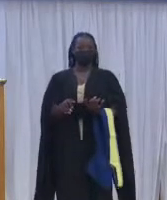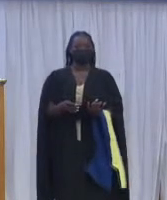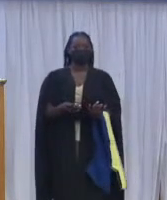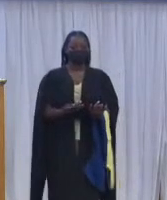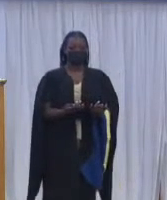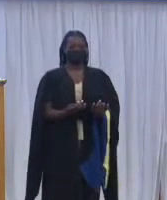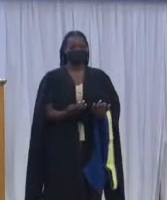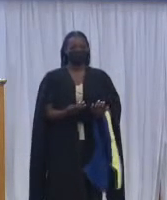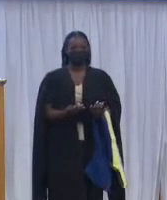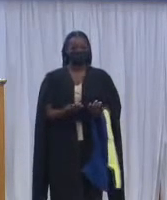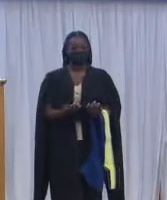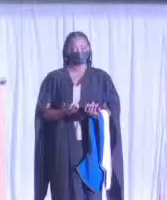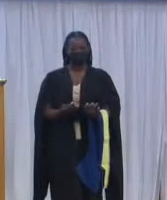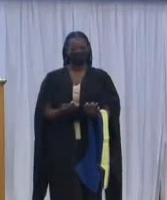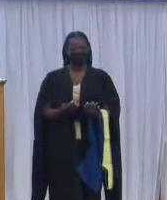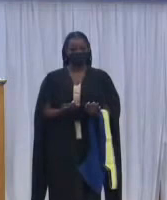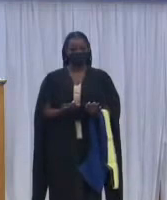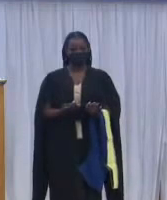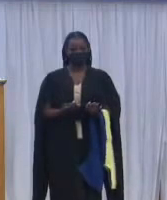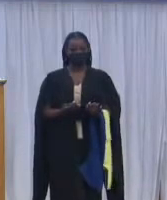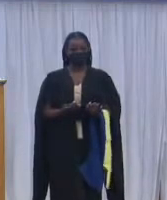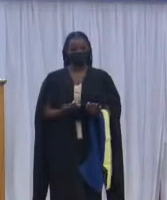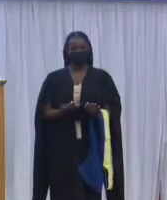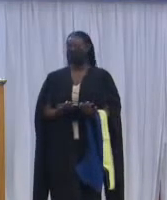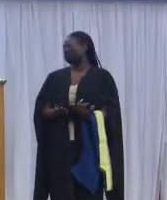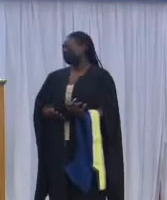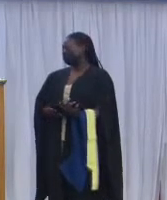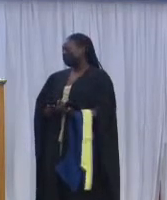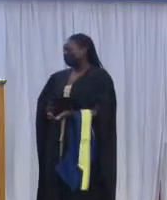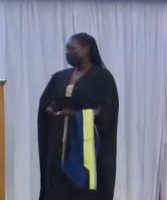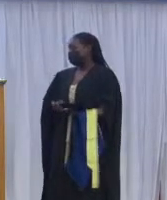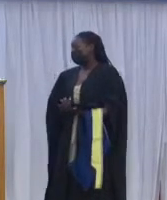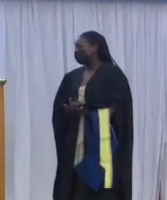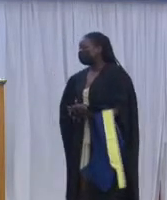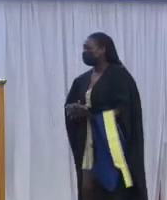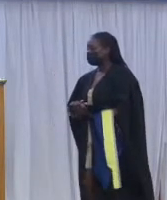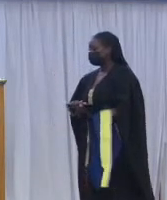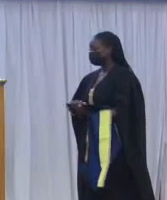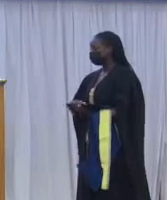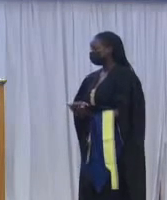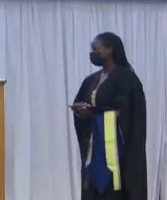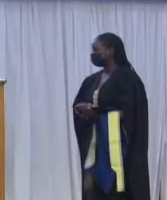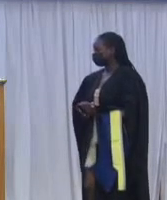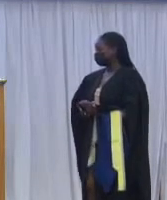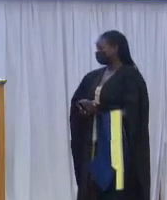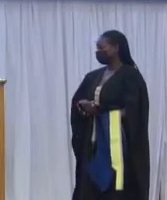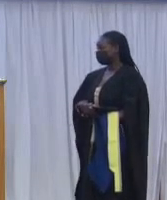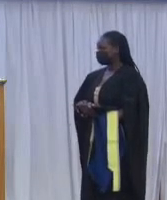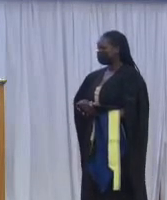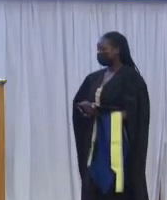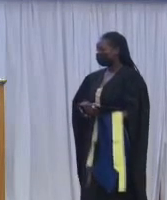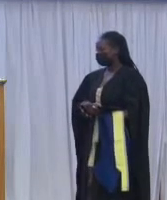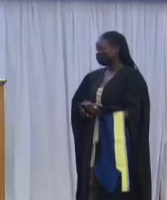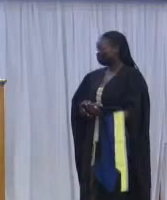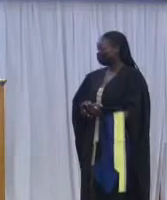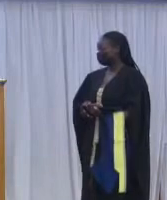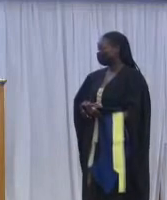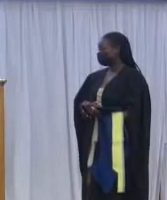Mr. Acting Vice Chancellor, candidates for the degree Bachelor of Arts Honours in Political and Conflict Studies.